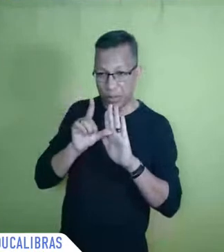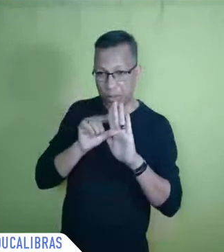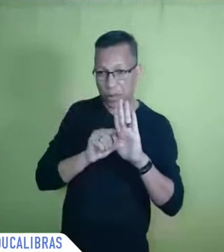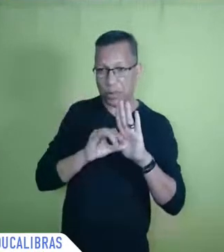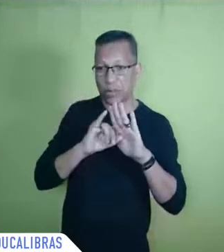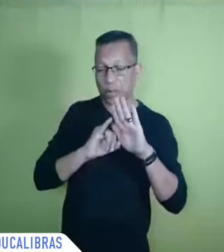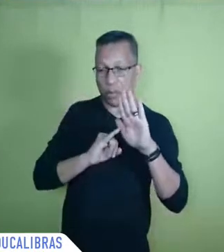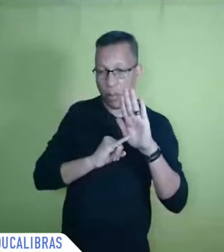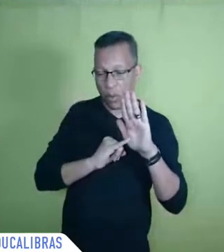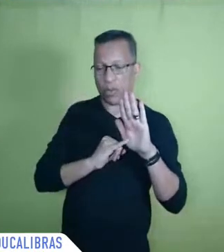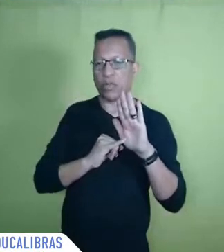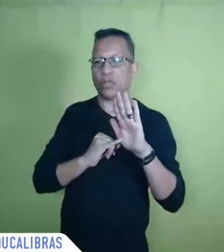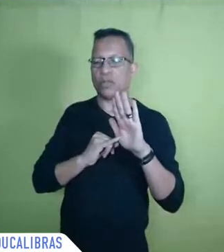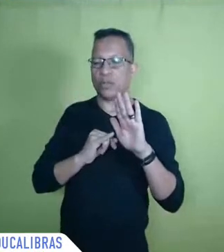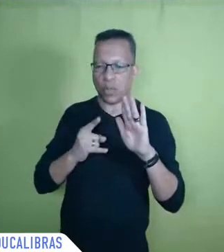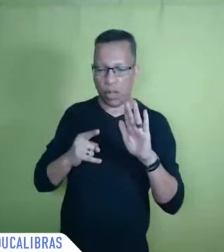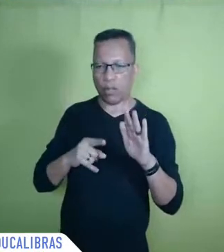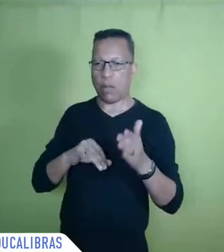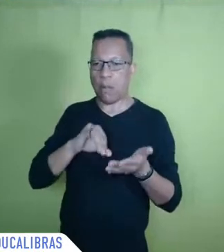of